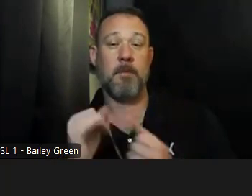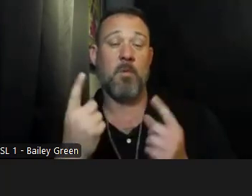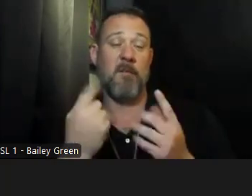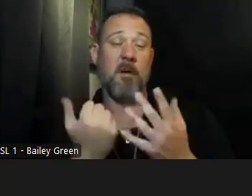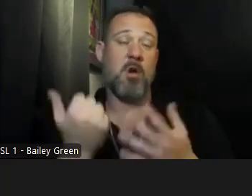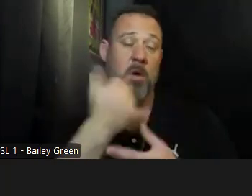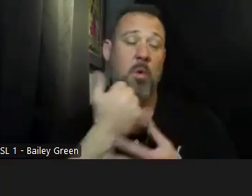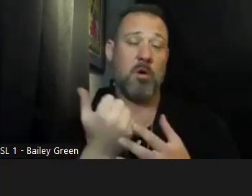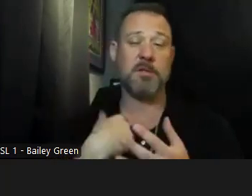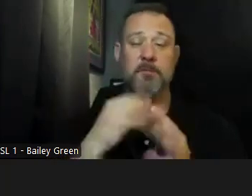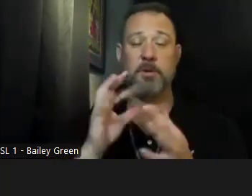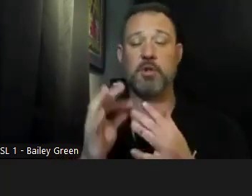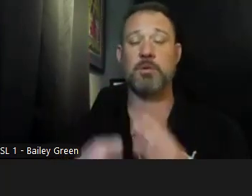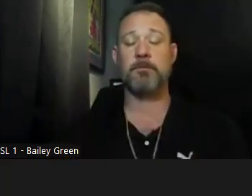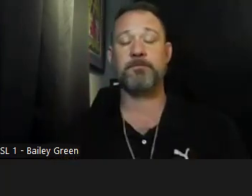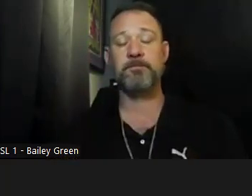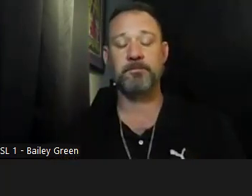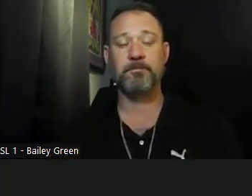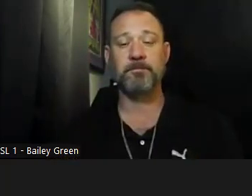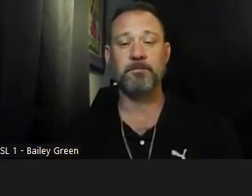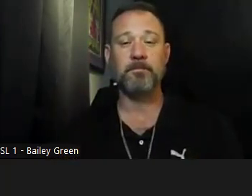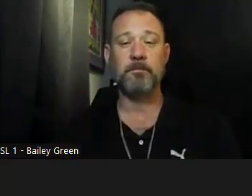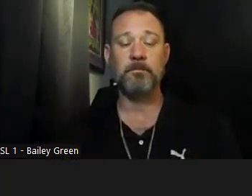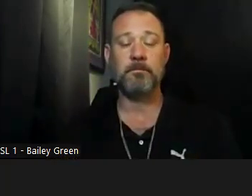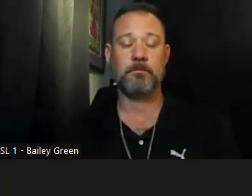priorities if we choose it to be.